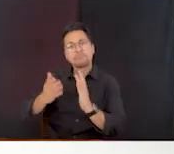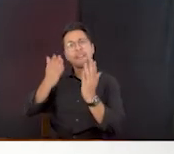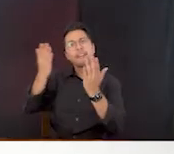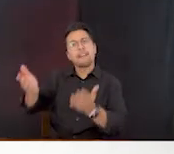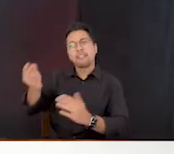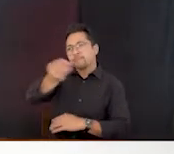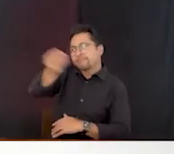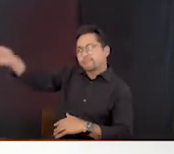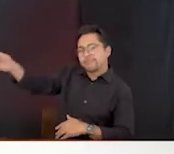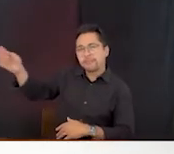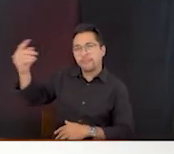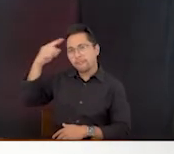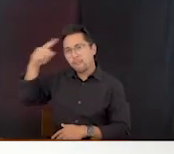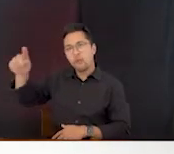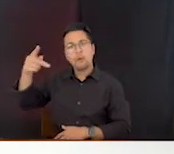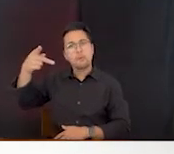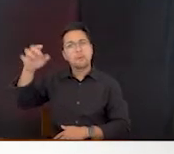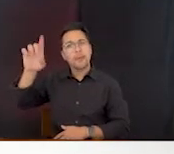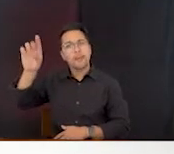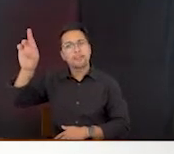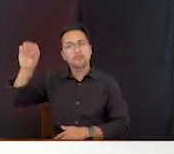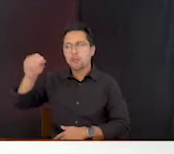little